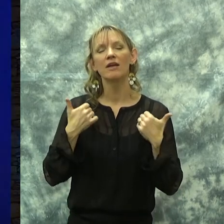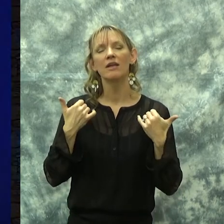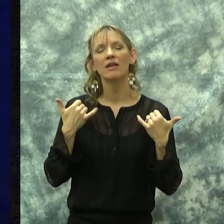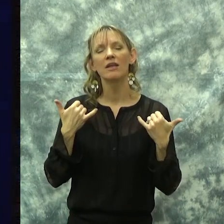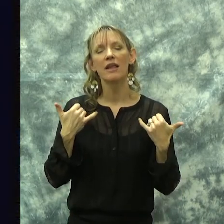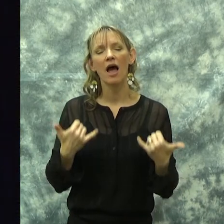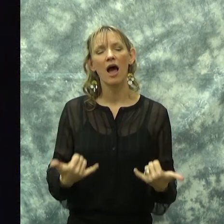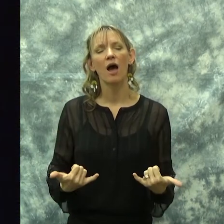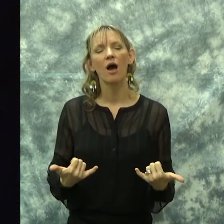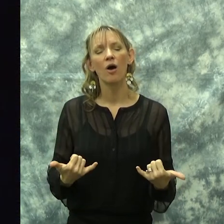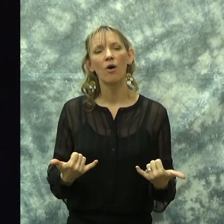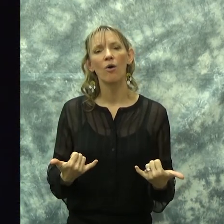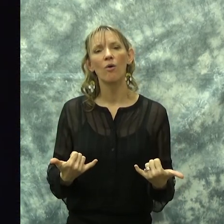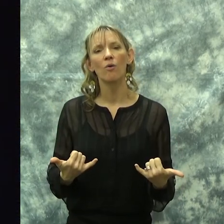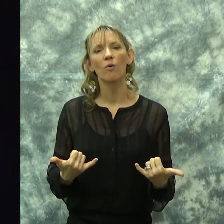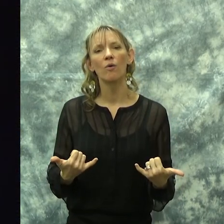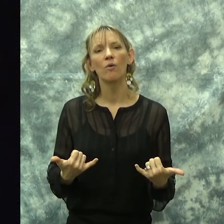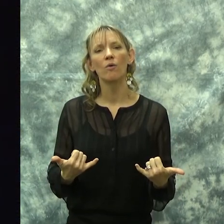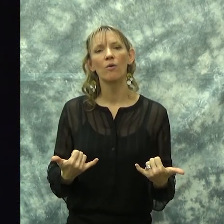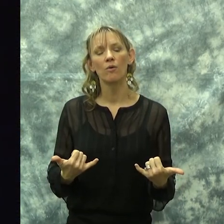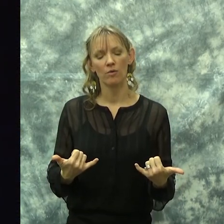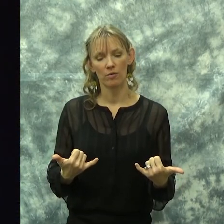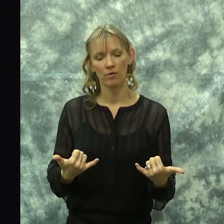life now.